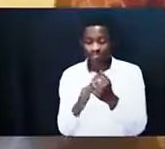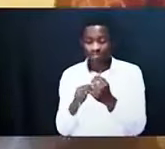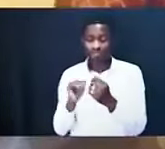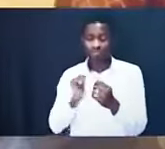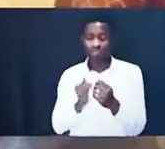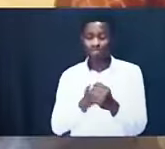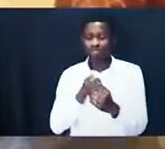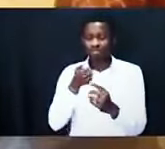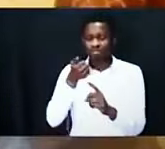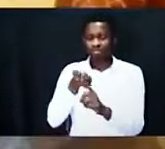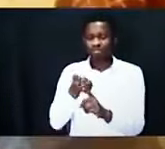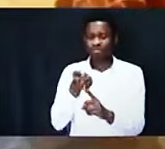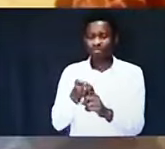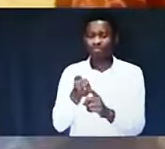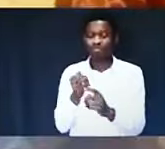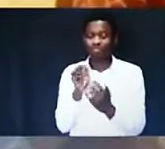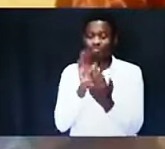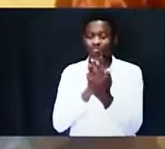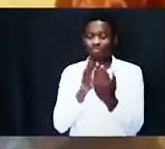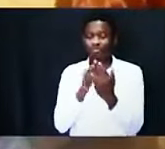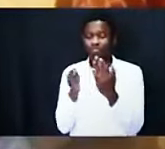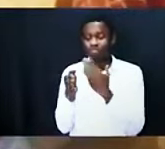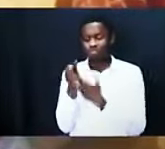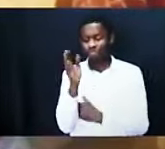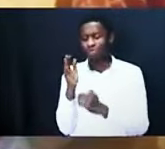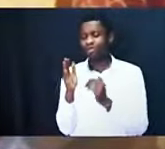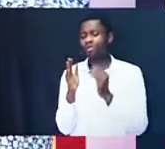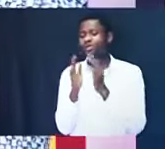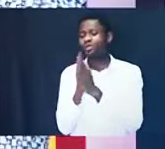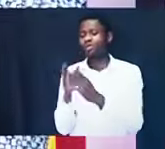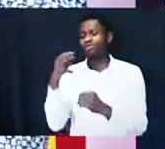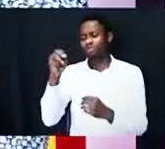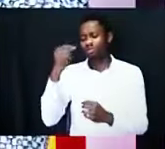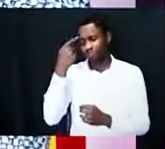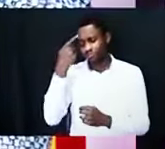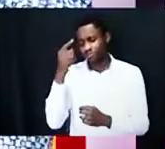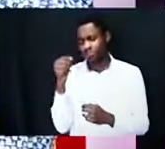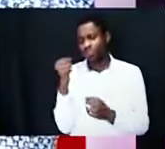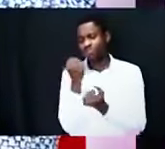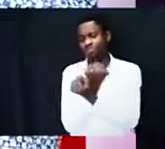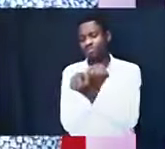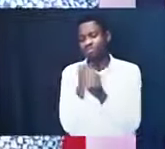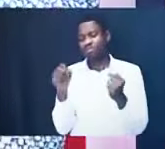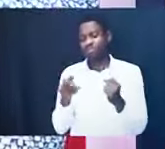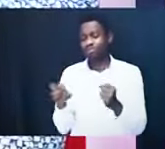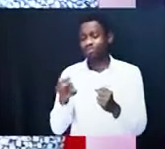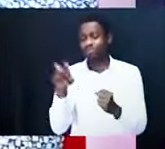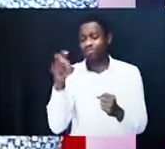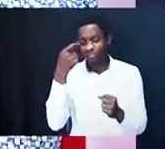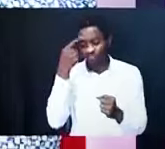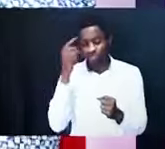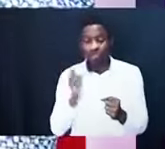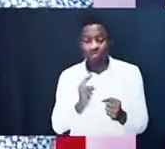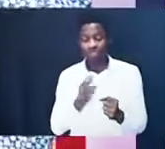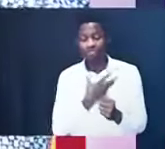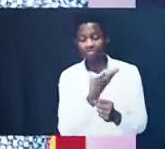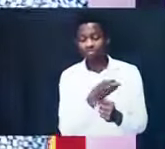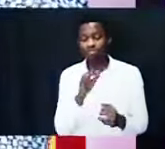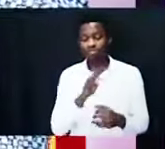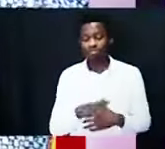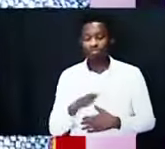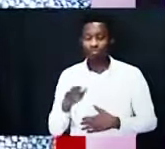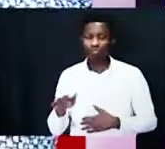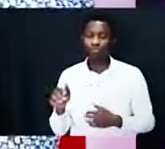and ask him for a safe journey for us and our children with all